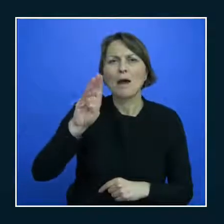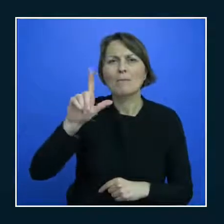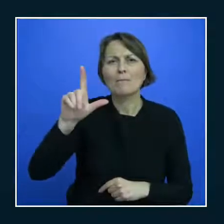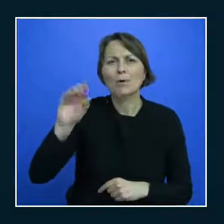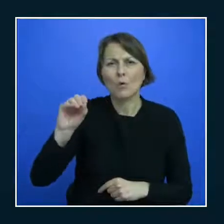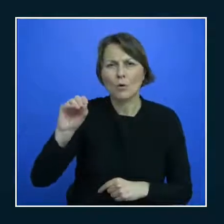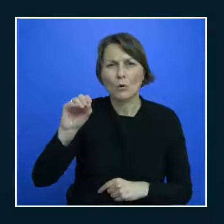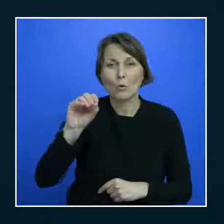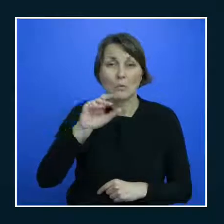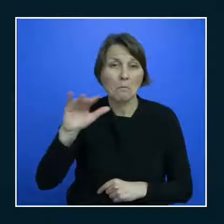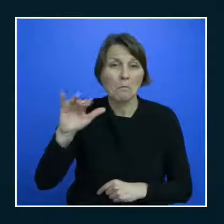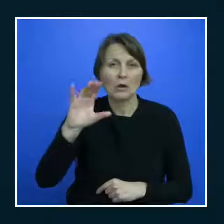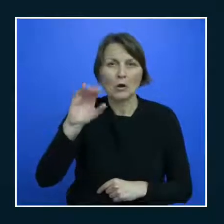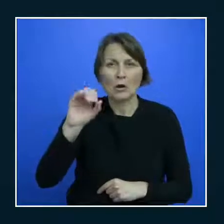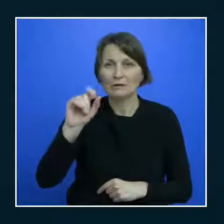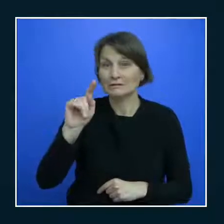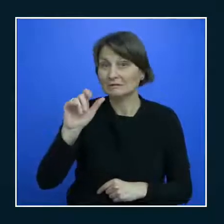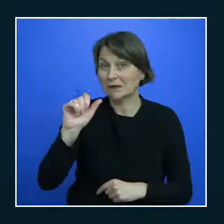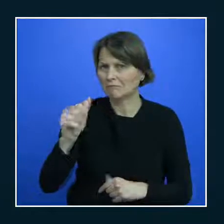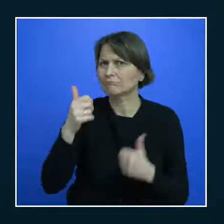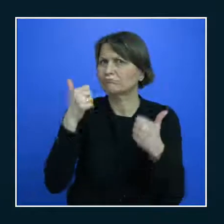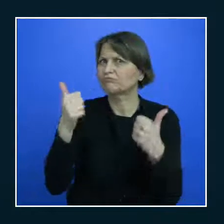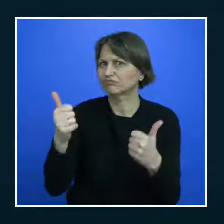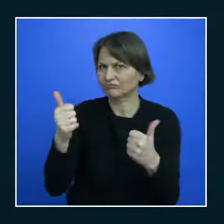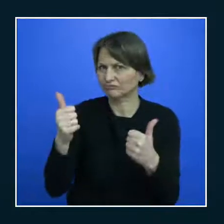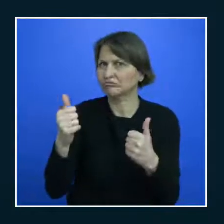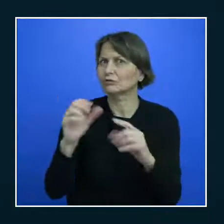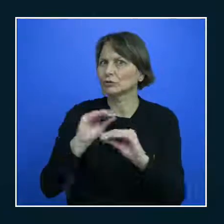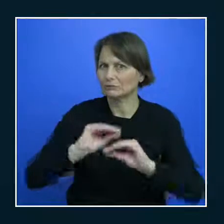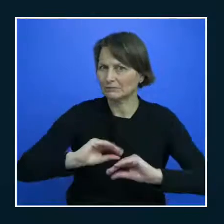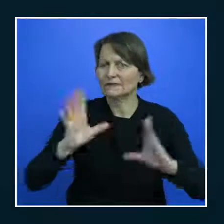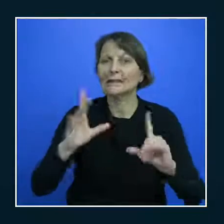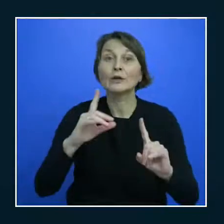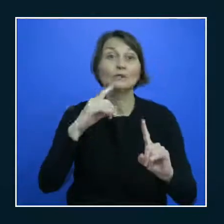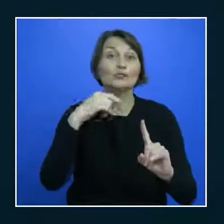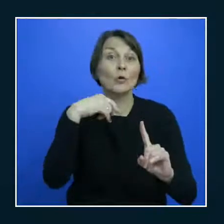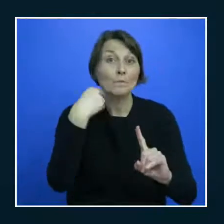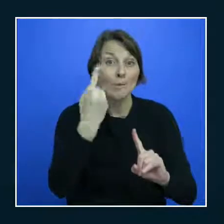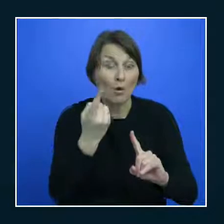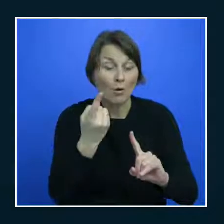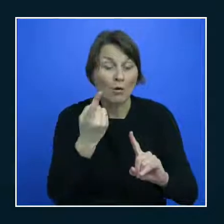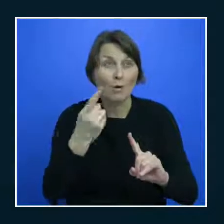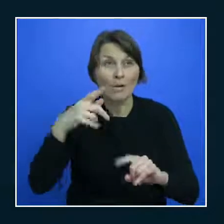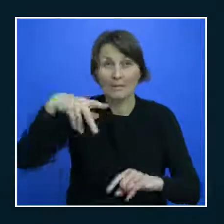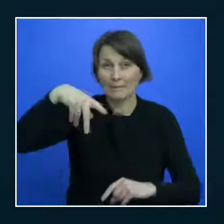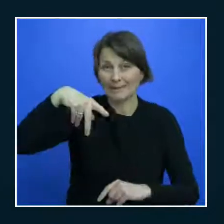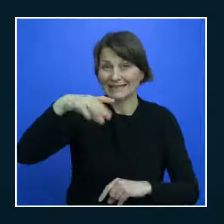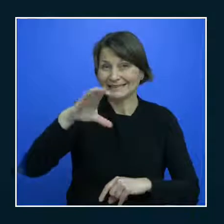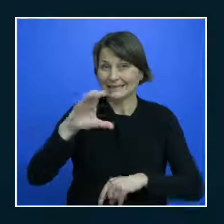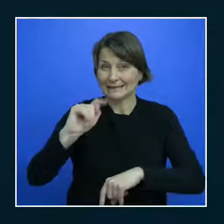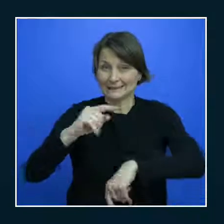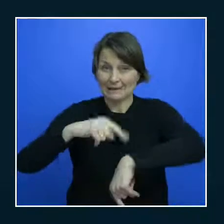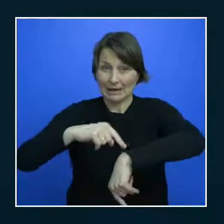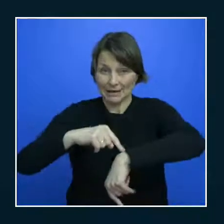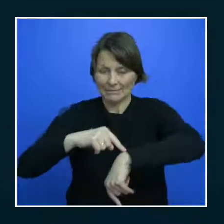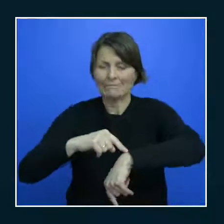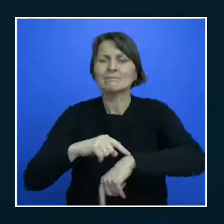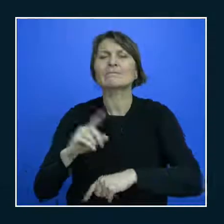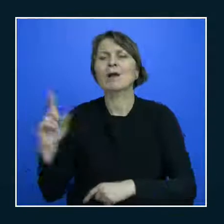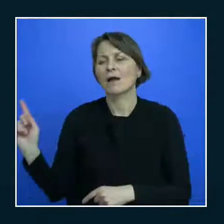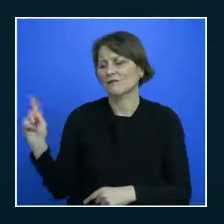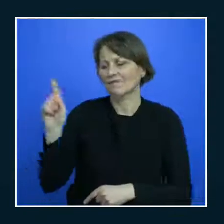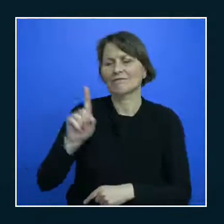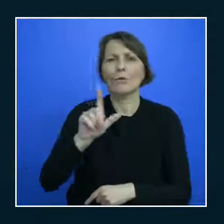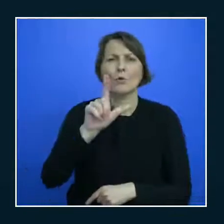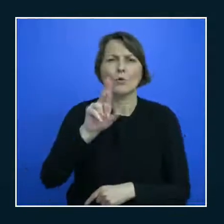thing. Tomorrow at 11 a.m. Pacific time, I'm going to have Luis on the AI show to talk a little bit